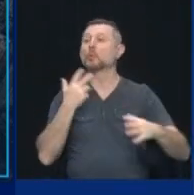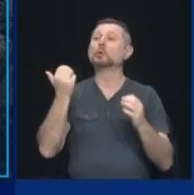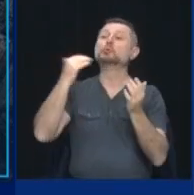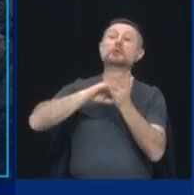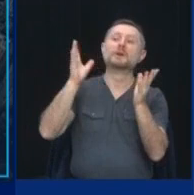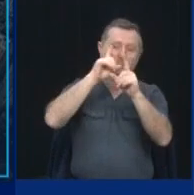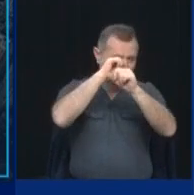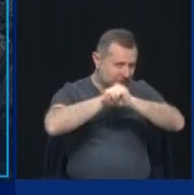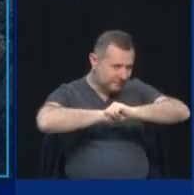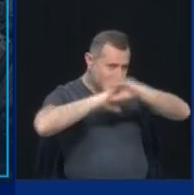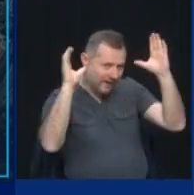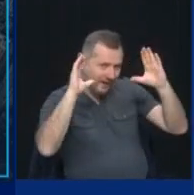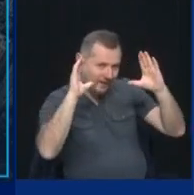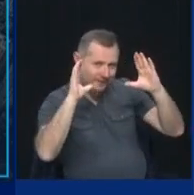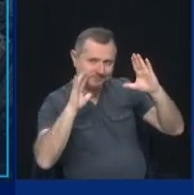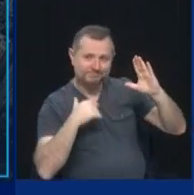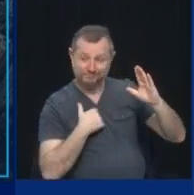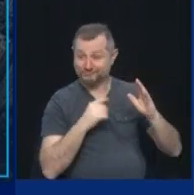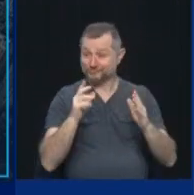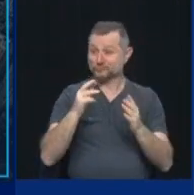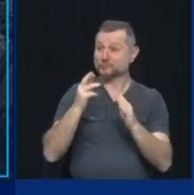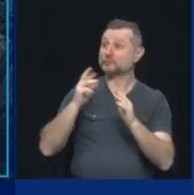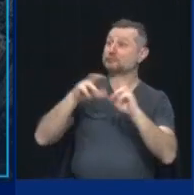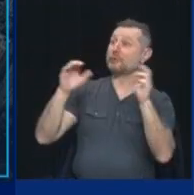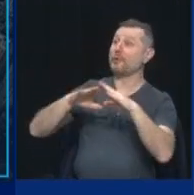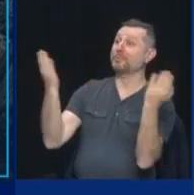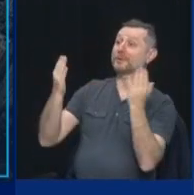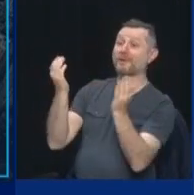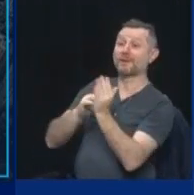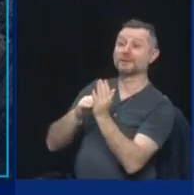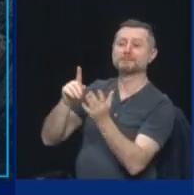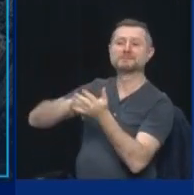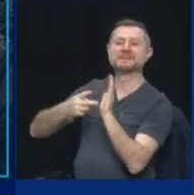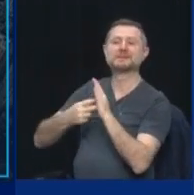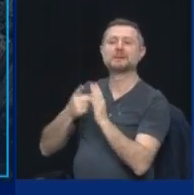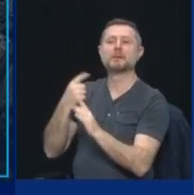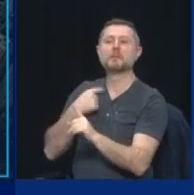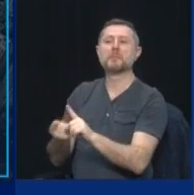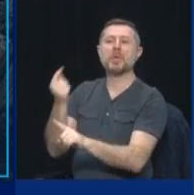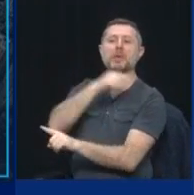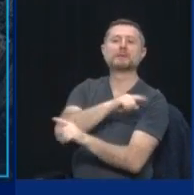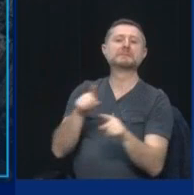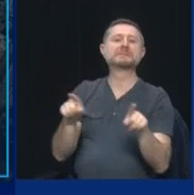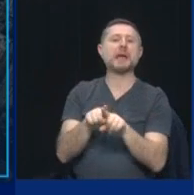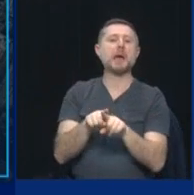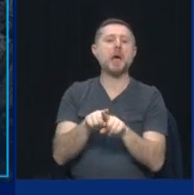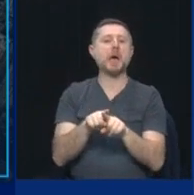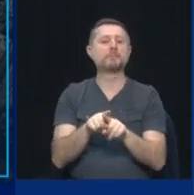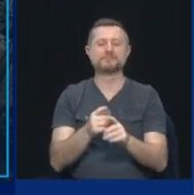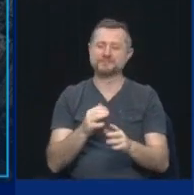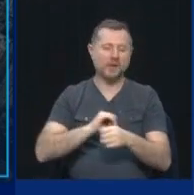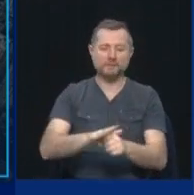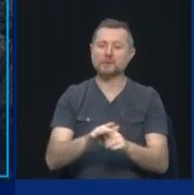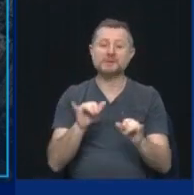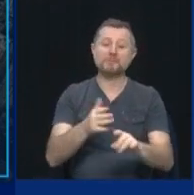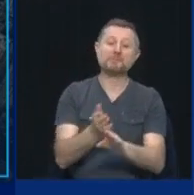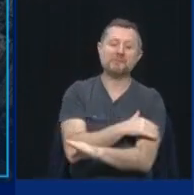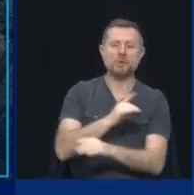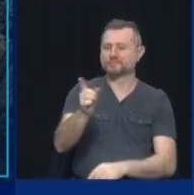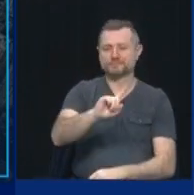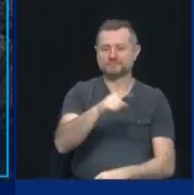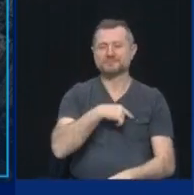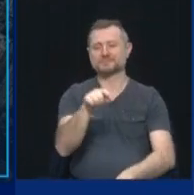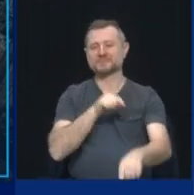means we're going to go back to where we were the day before COVID. There's no going back. New York doesn't go